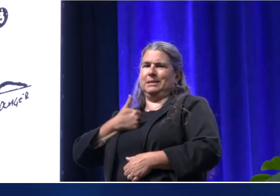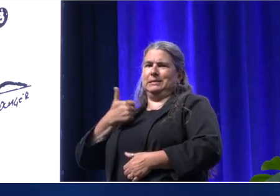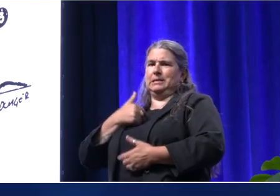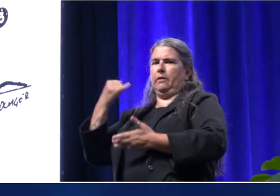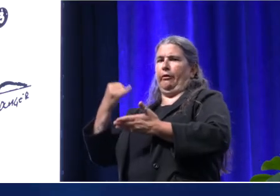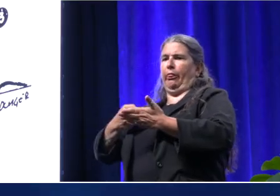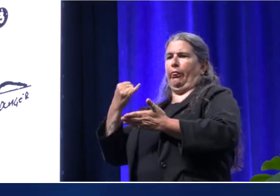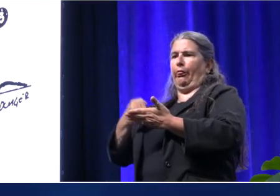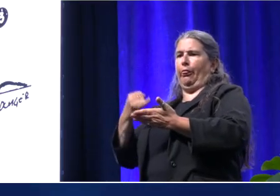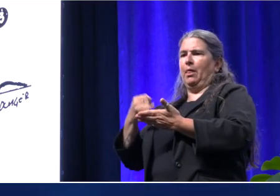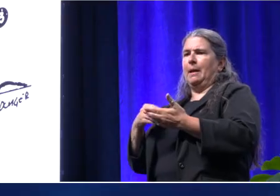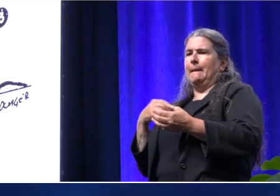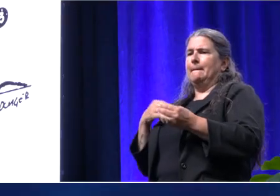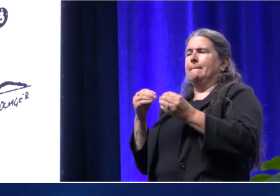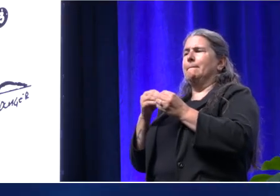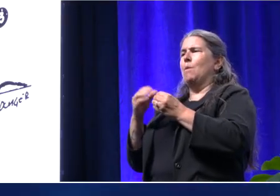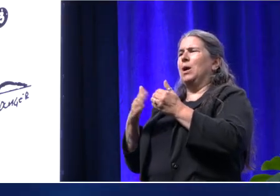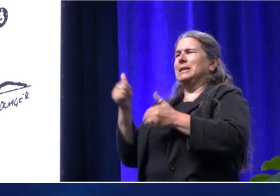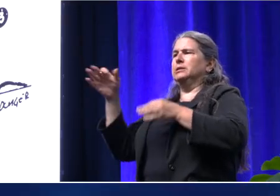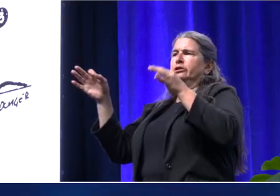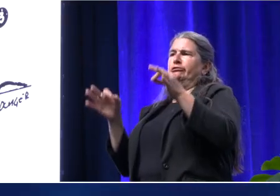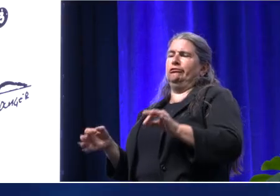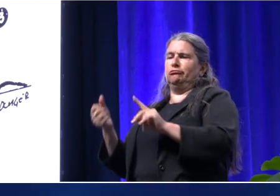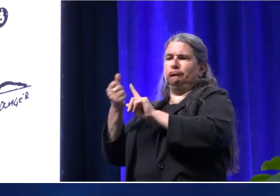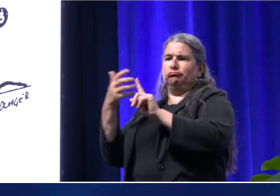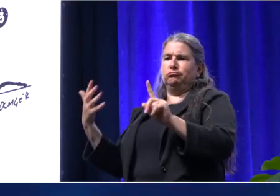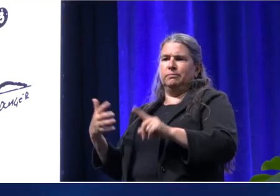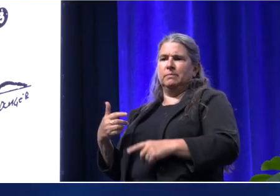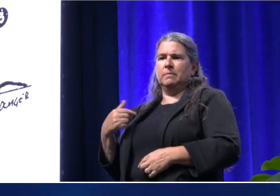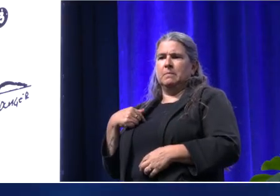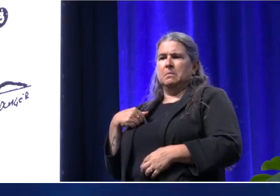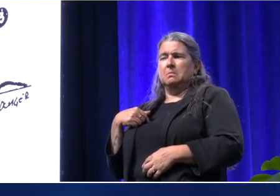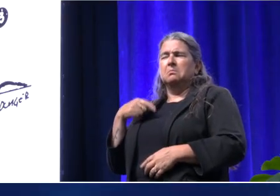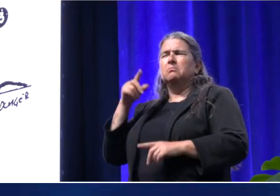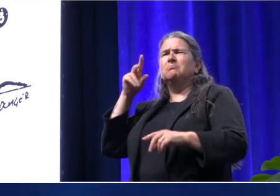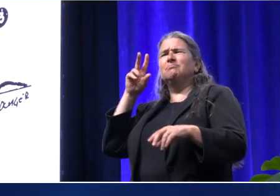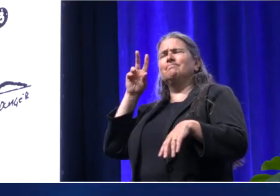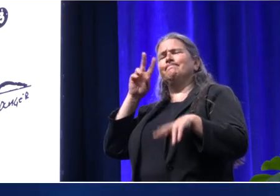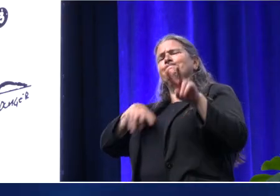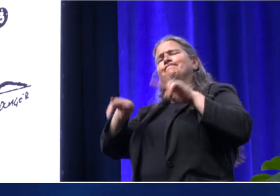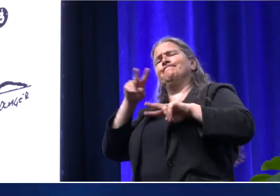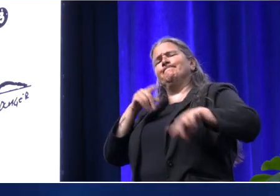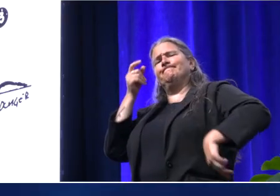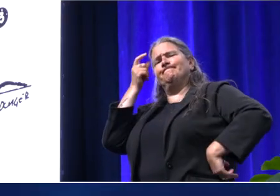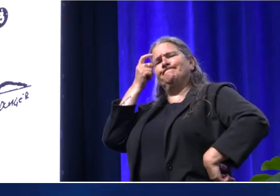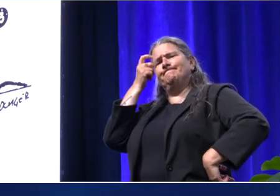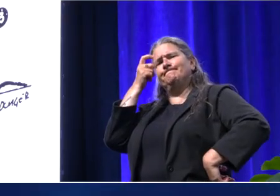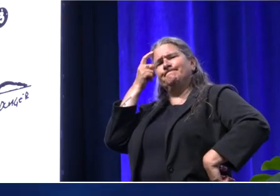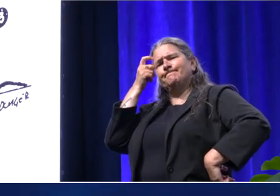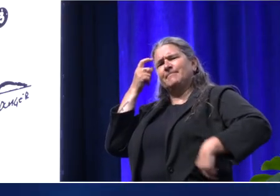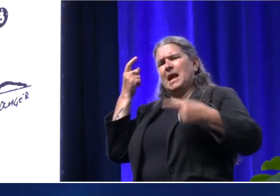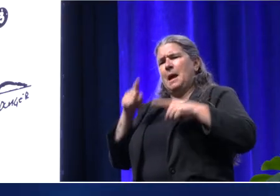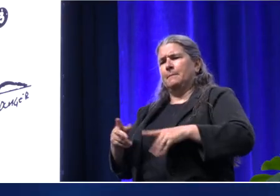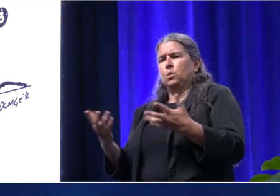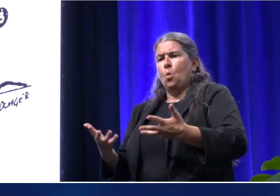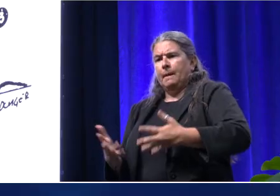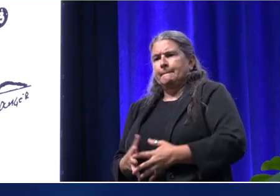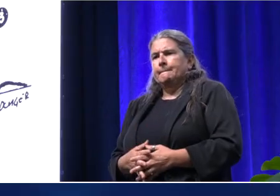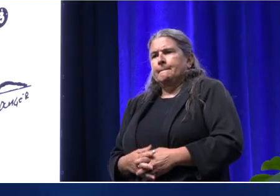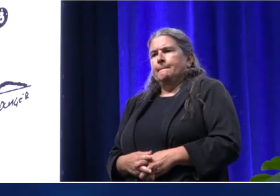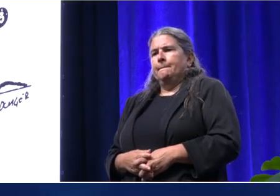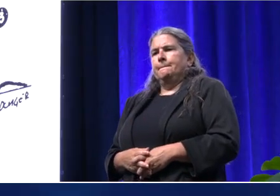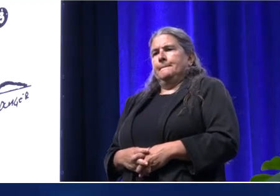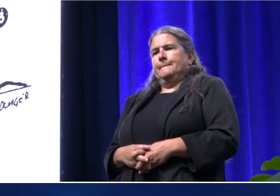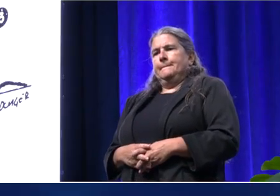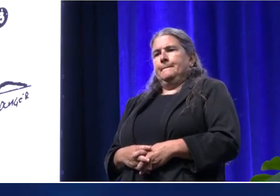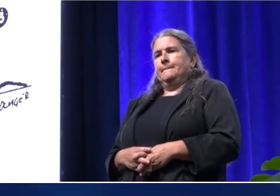to look at this. And here's what I think is happening with the demographics right now. We have an aging out. So baby boomers were